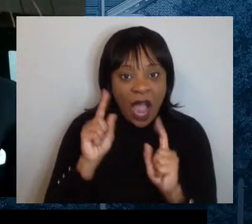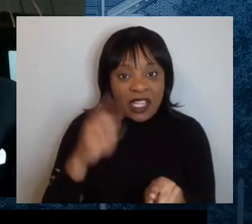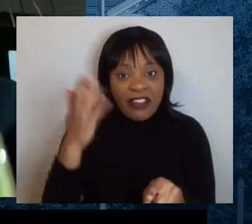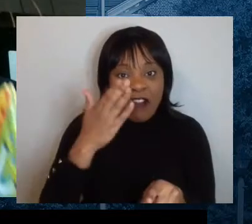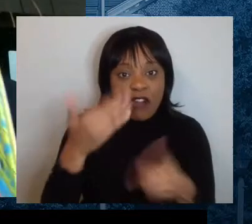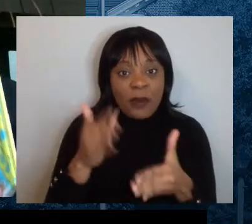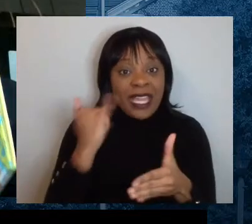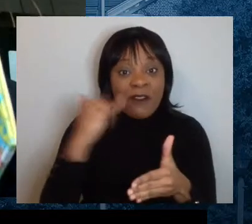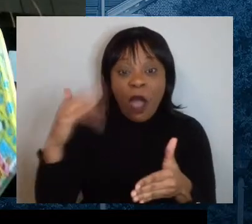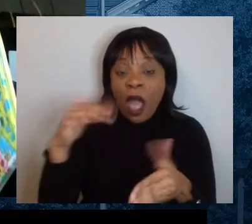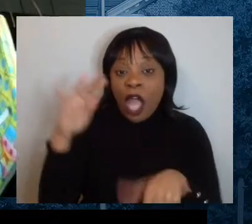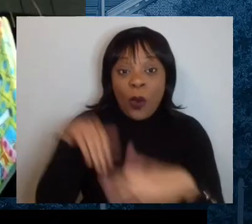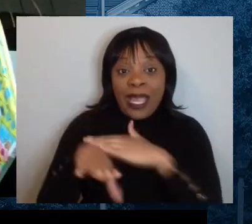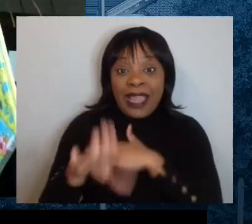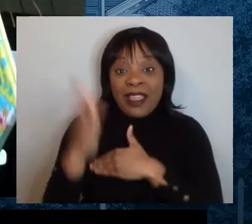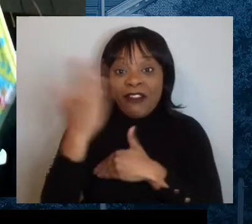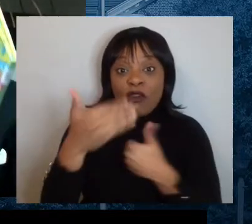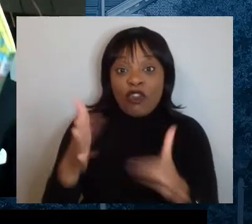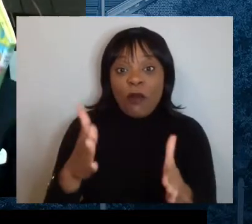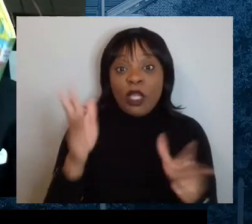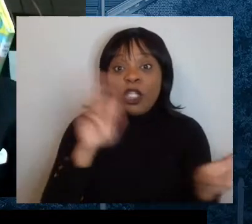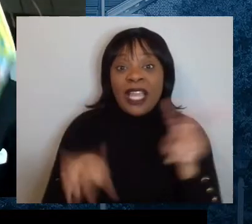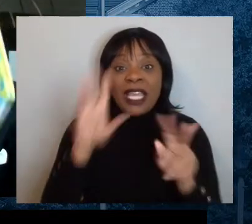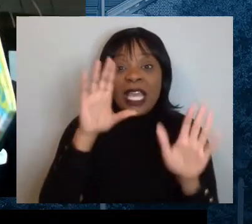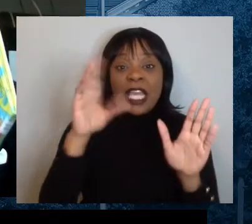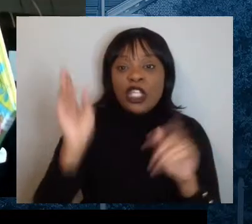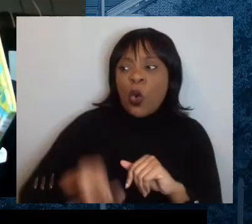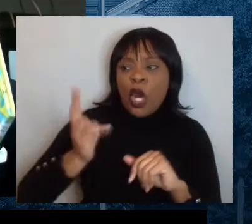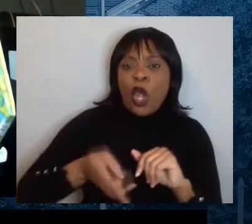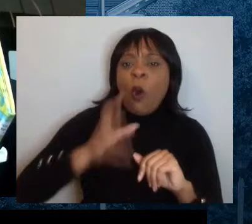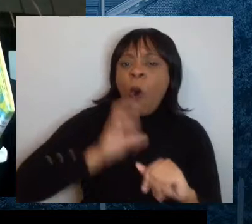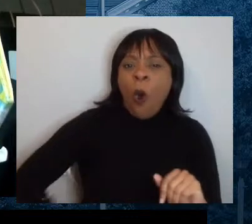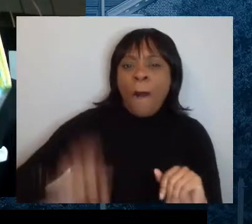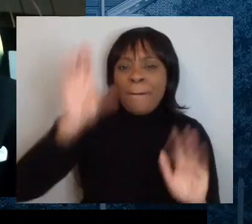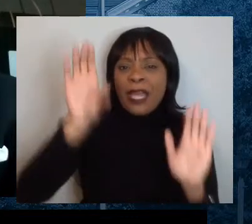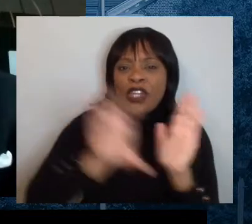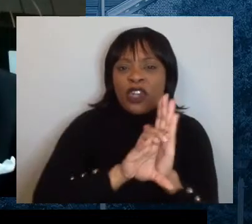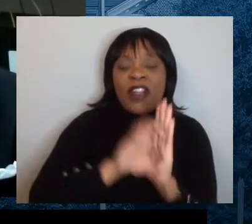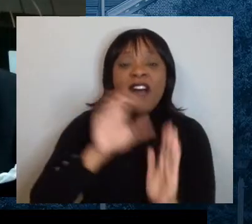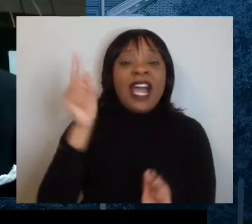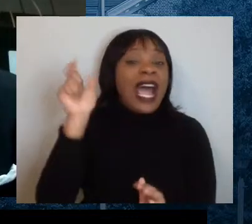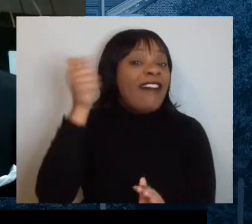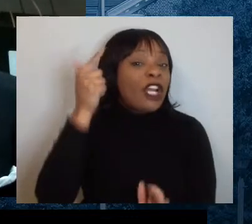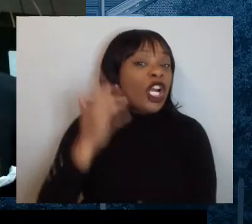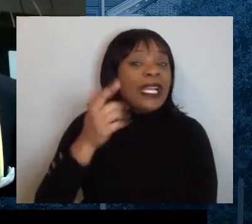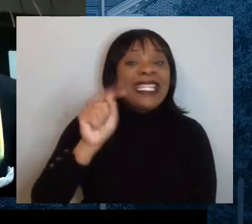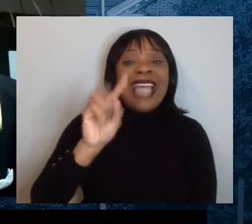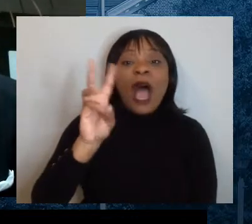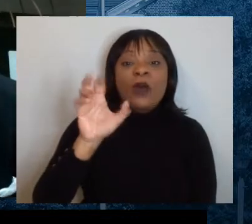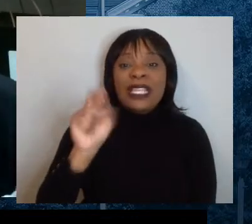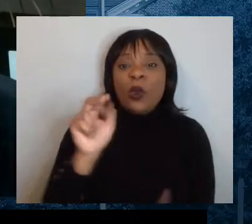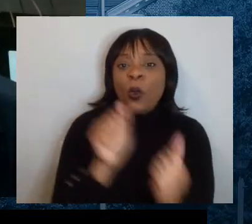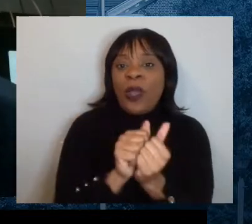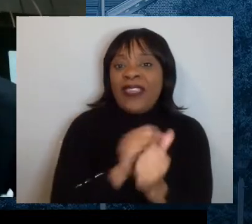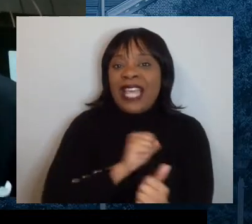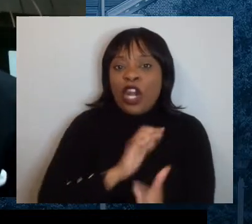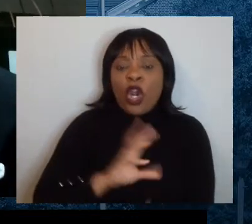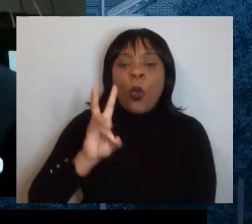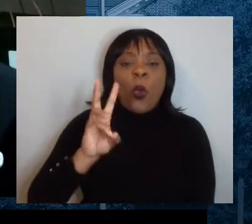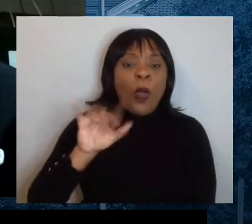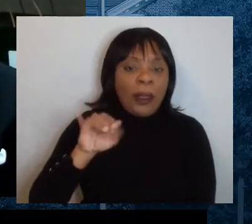front room to look at these historic pictures of Governor Townsend with Senator Williams